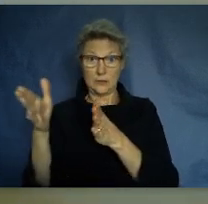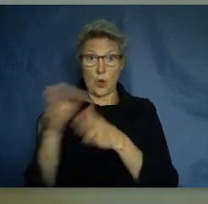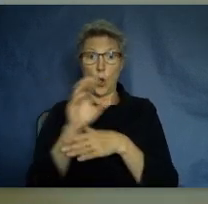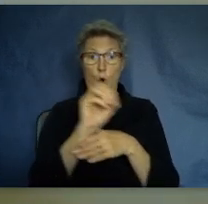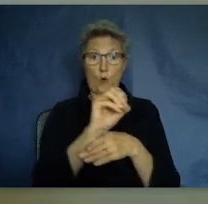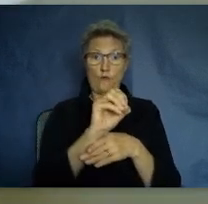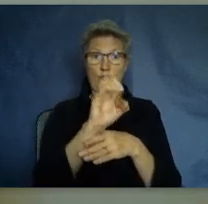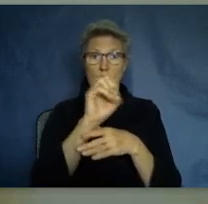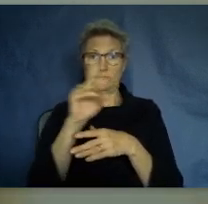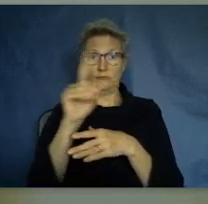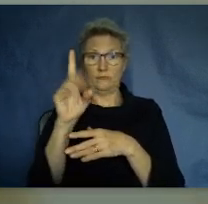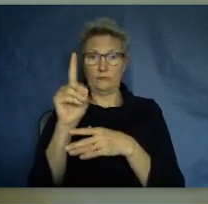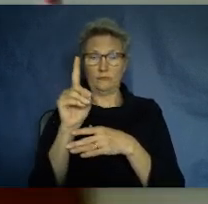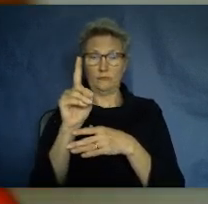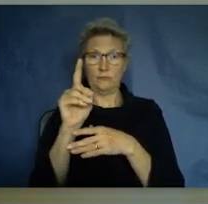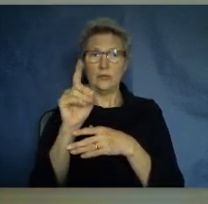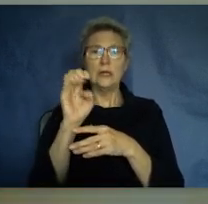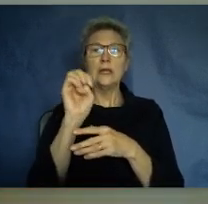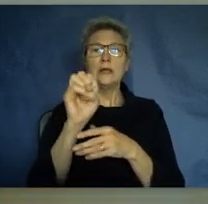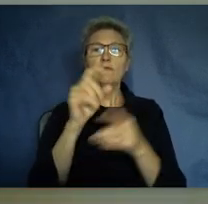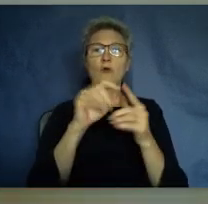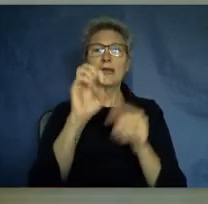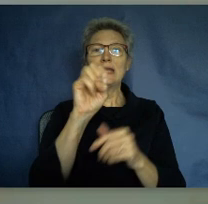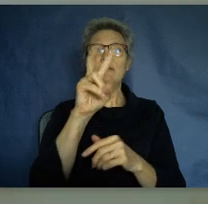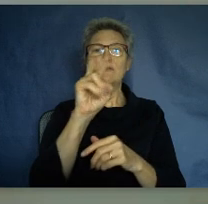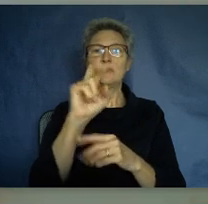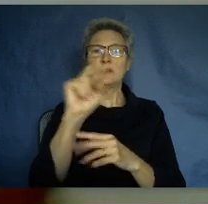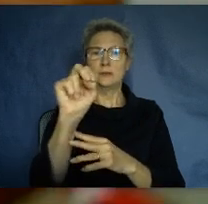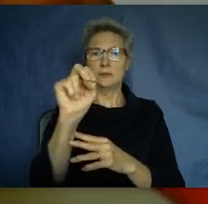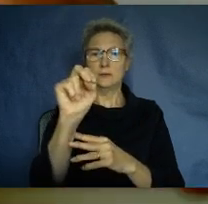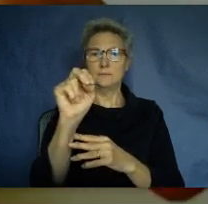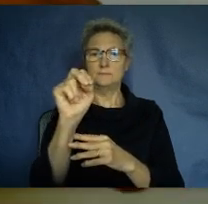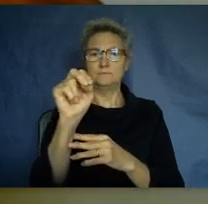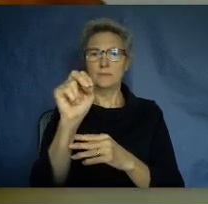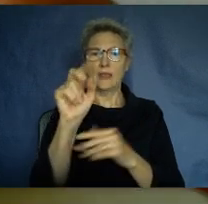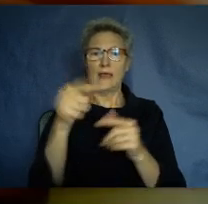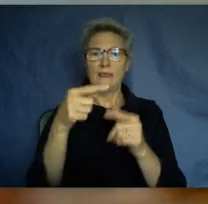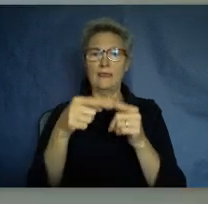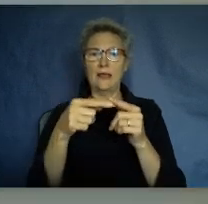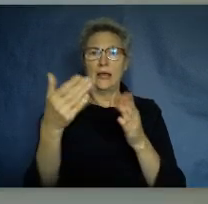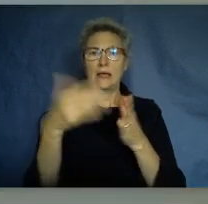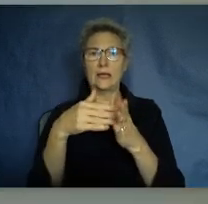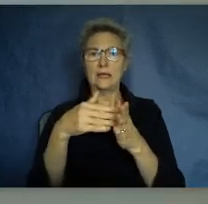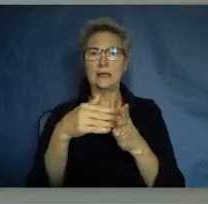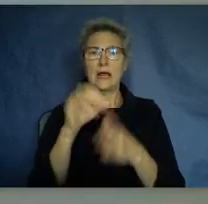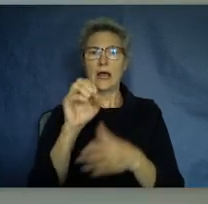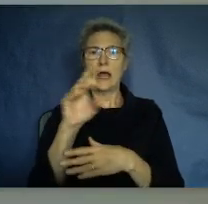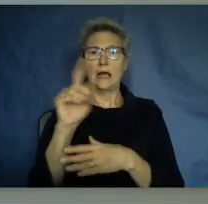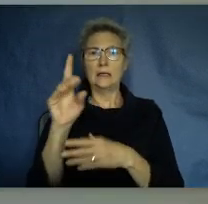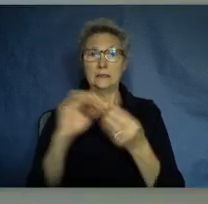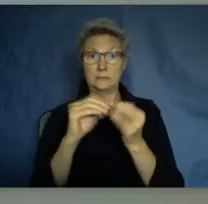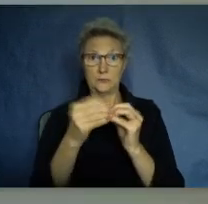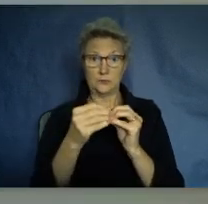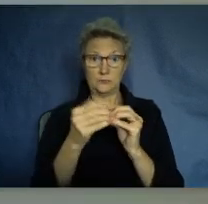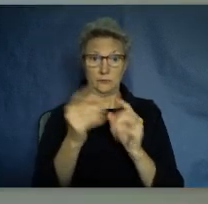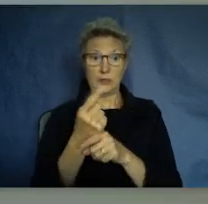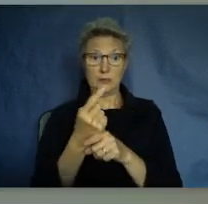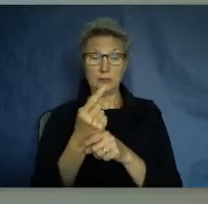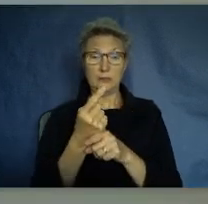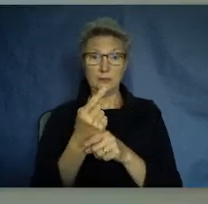odd, E for even, and then again another odd here,